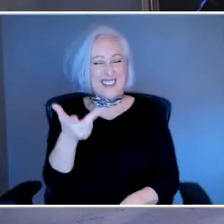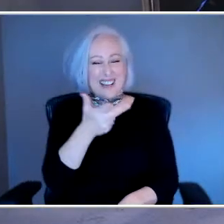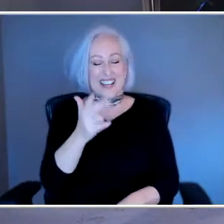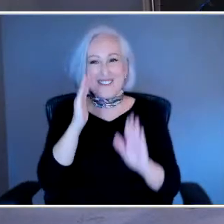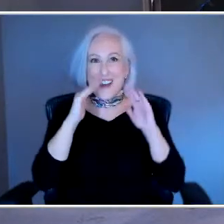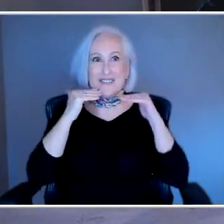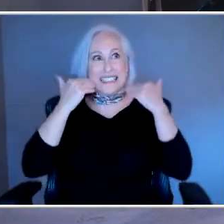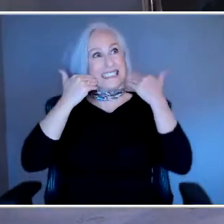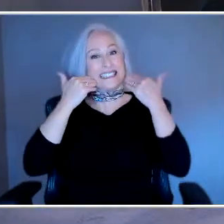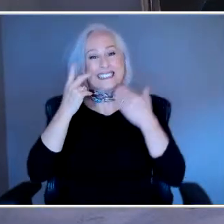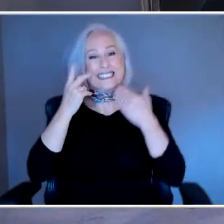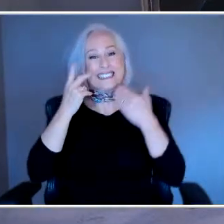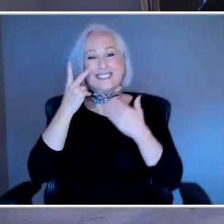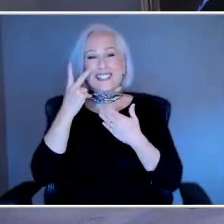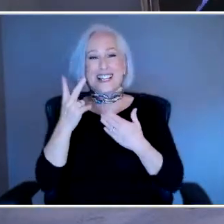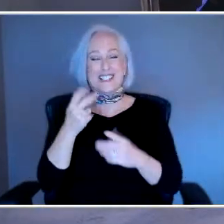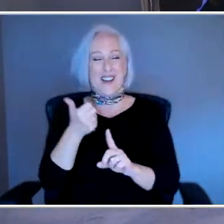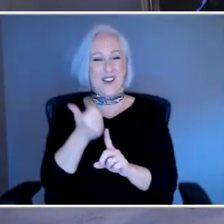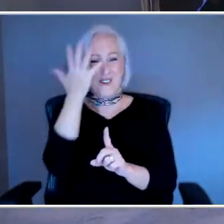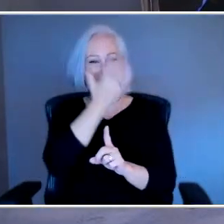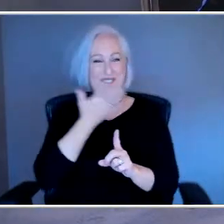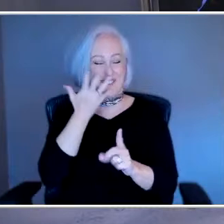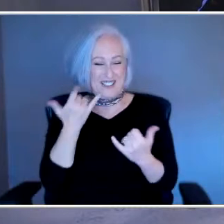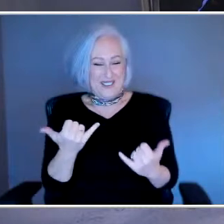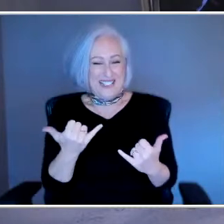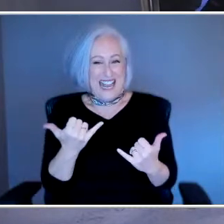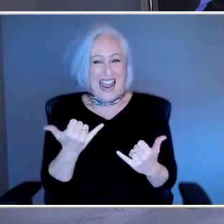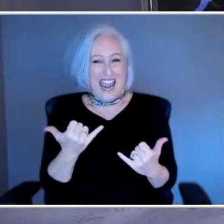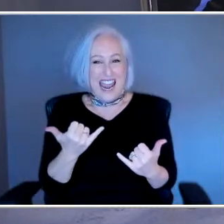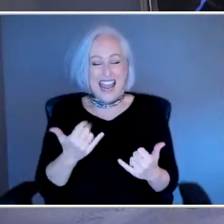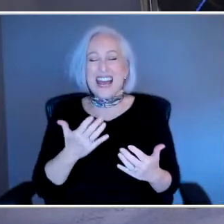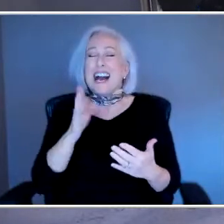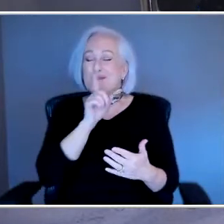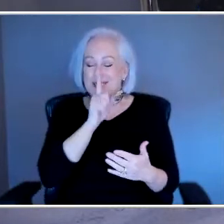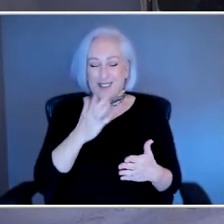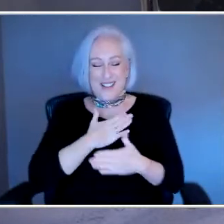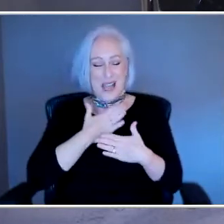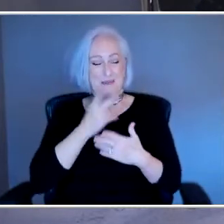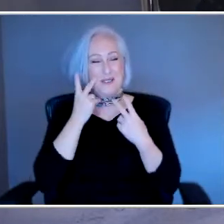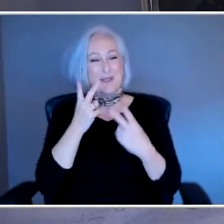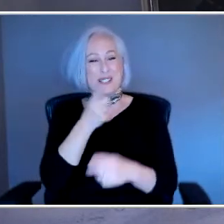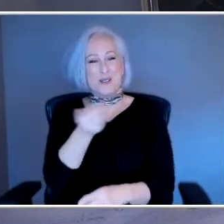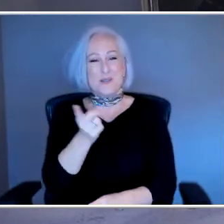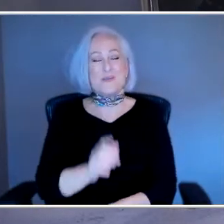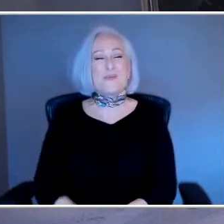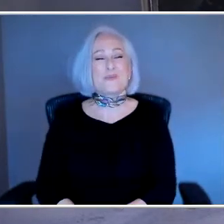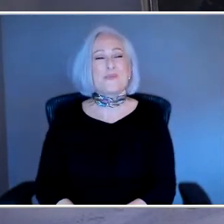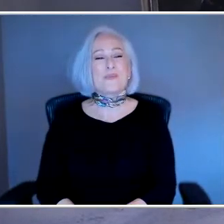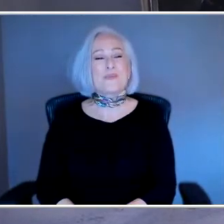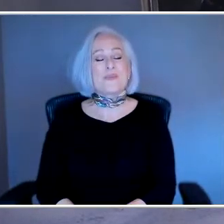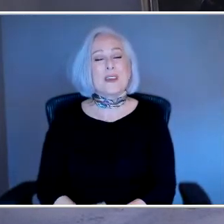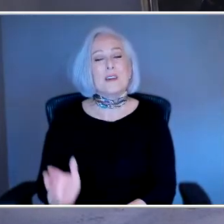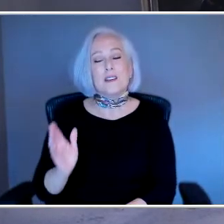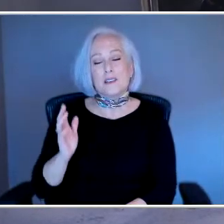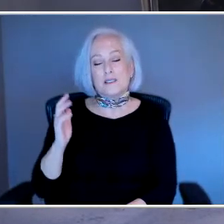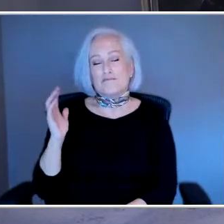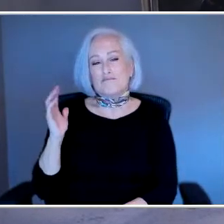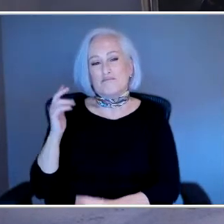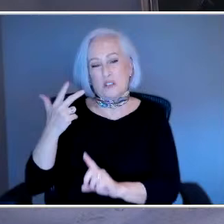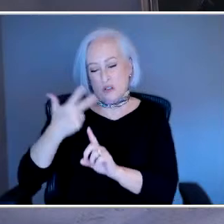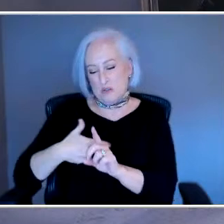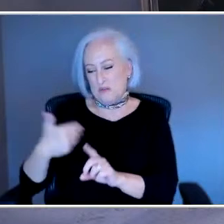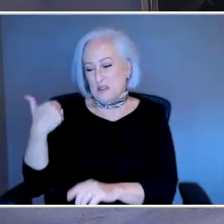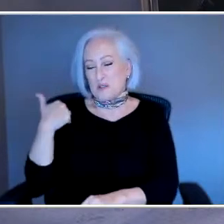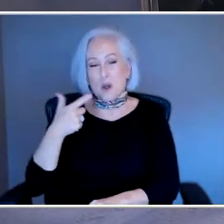morning. I know I'm speaking for them. They're so glad to see you. But when you spoke on our program a few months ago, you had not